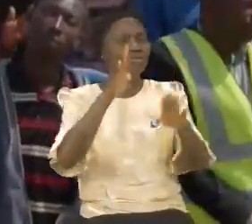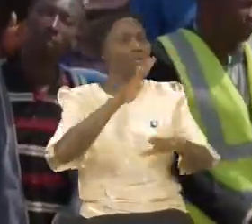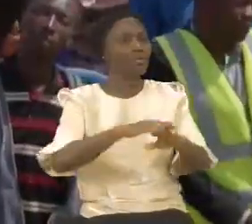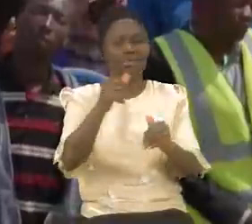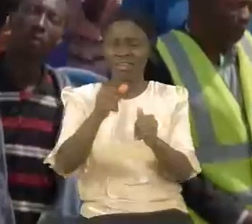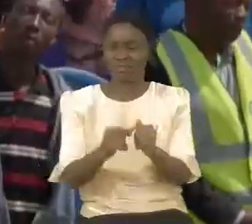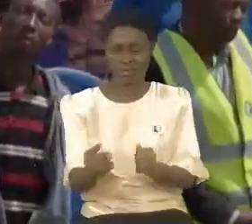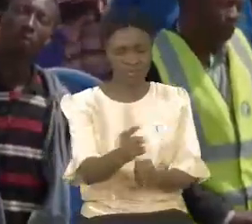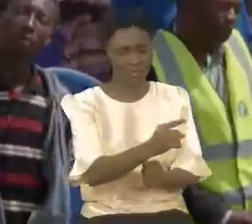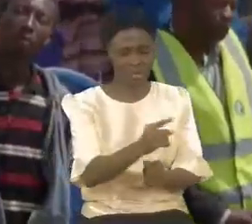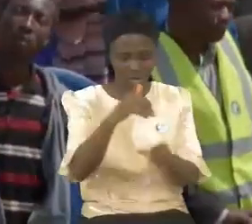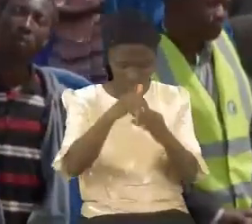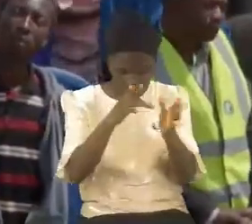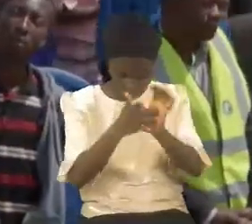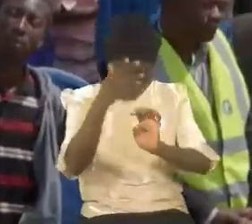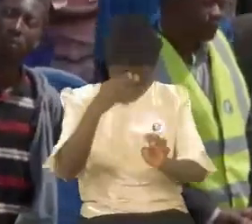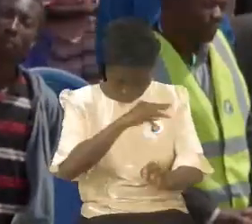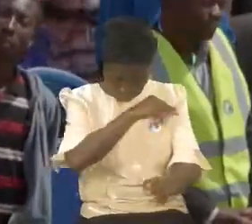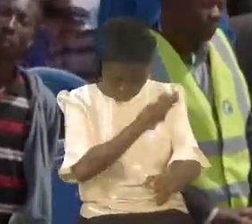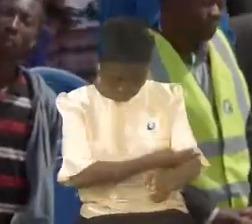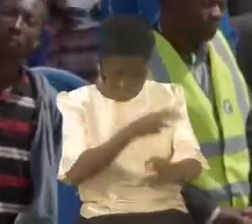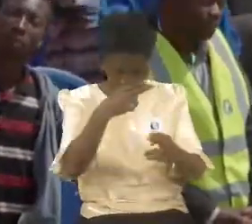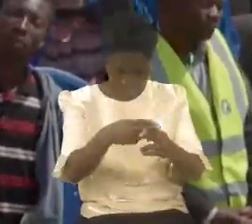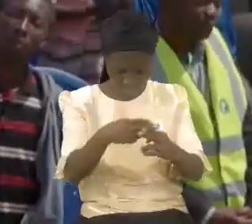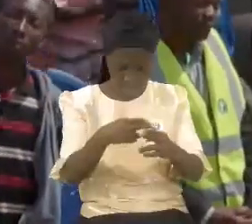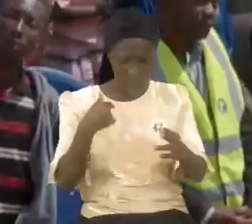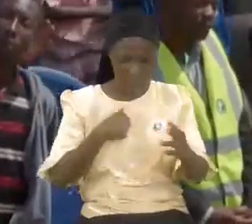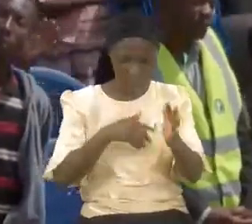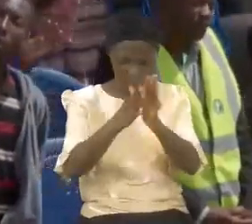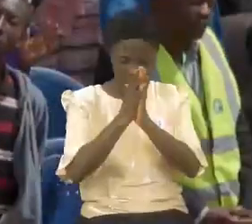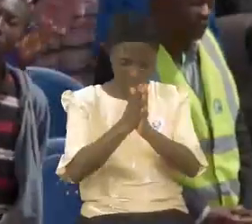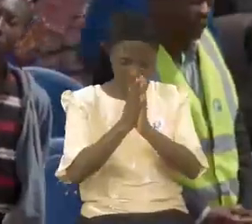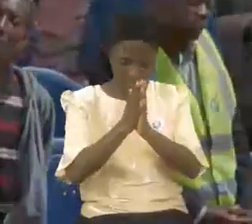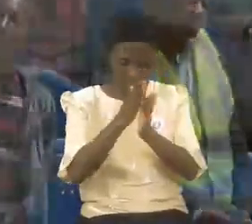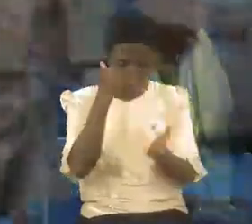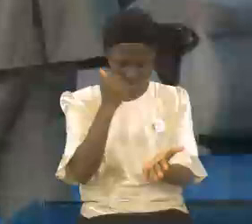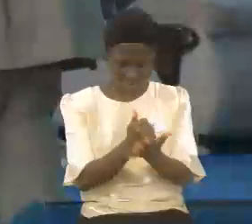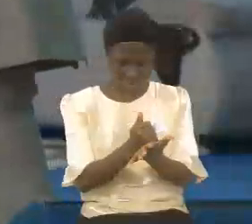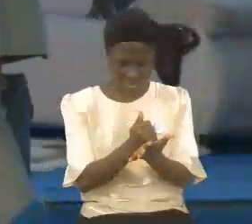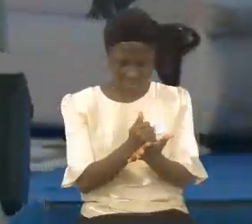everyone. In Jesus' mighty name we pray.